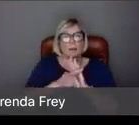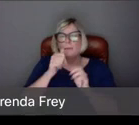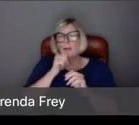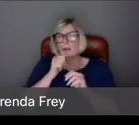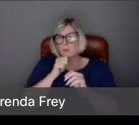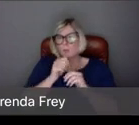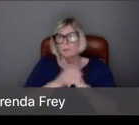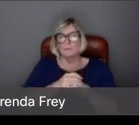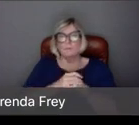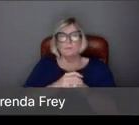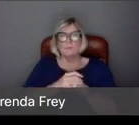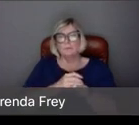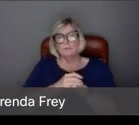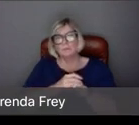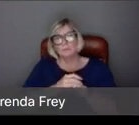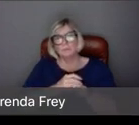possible.